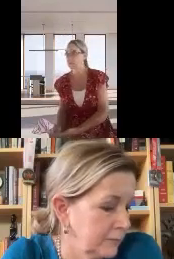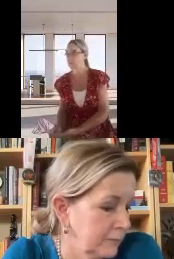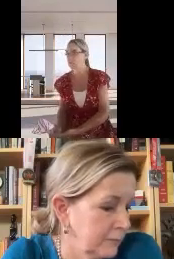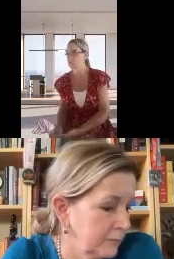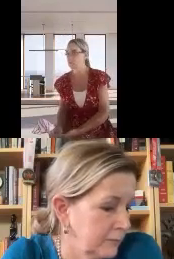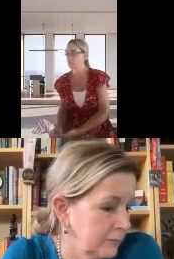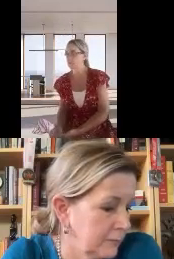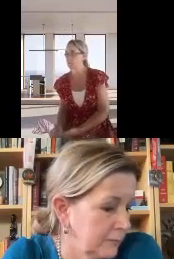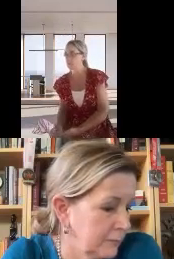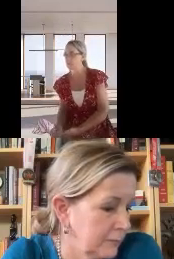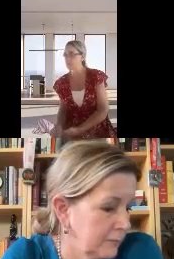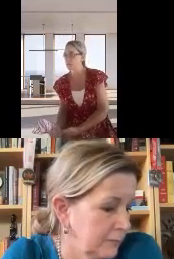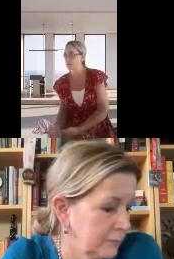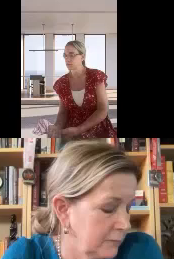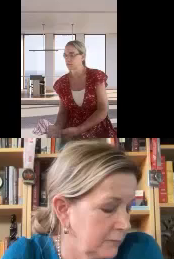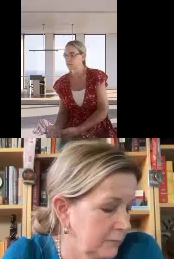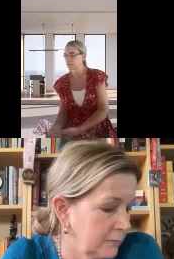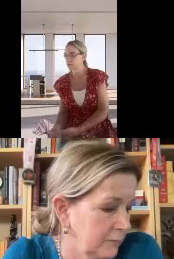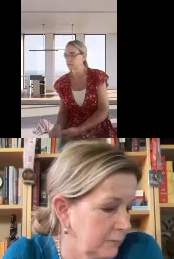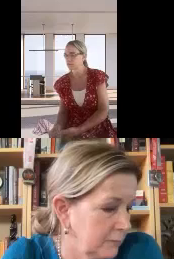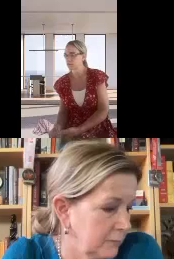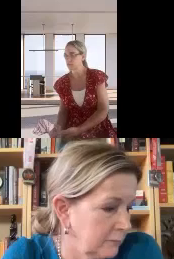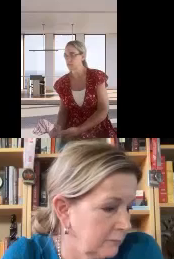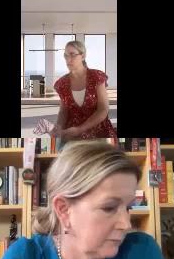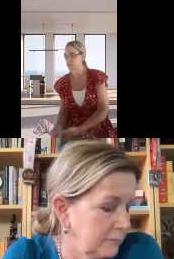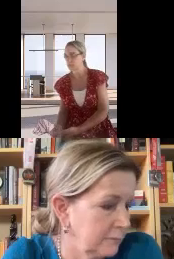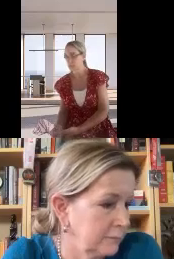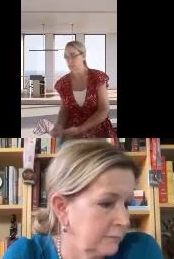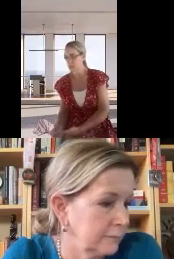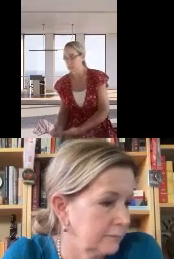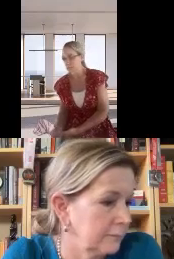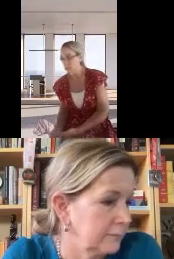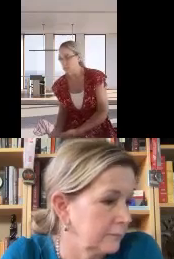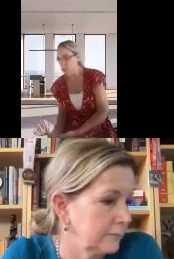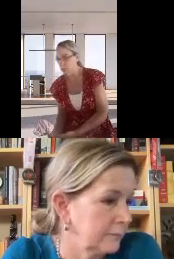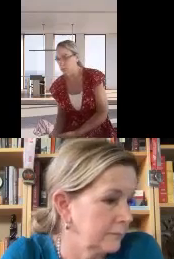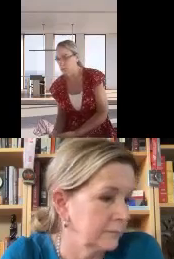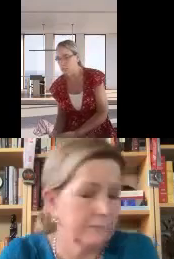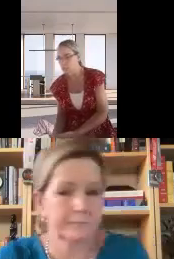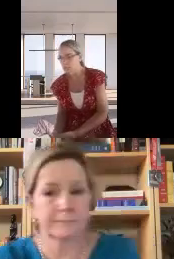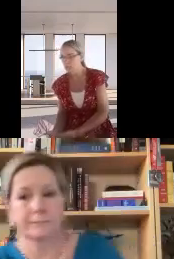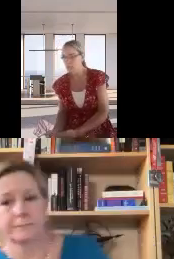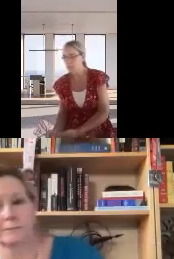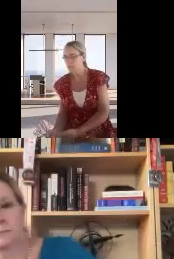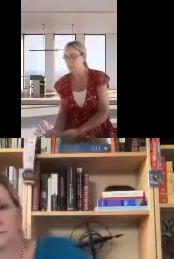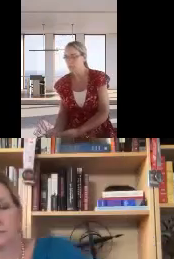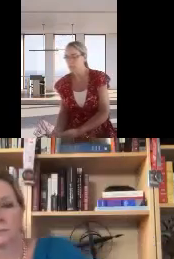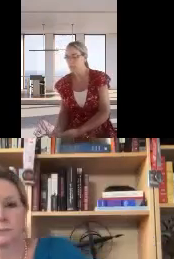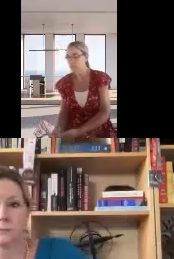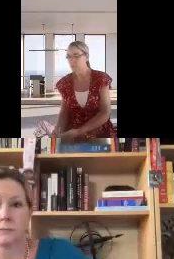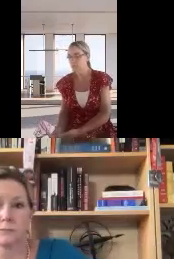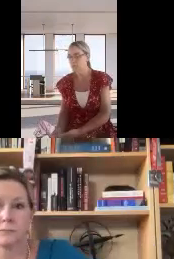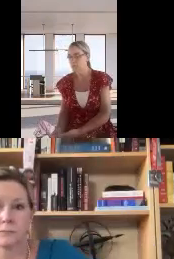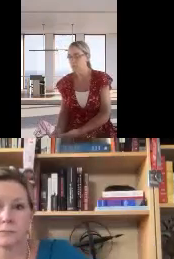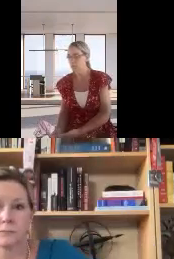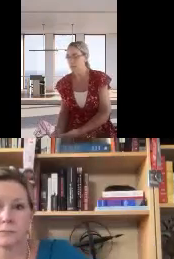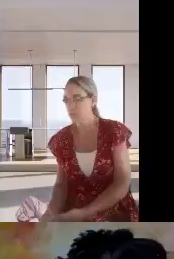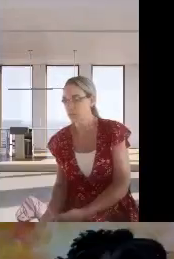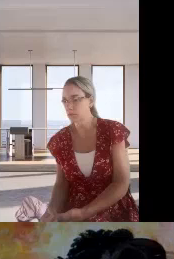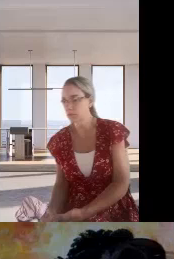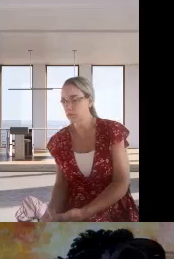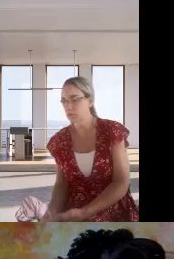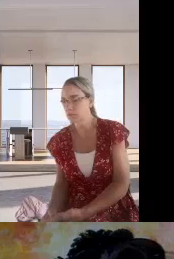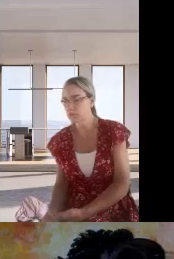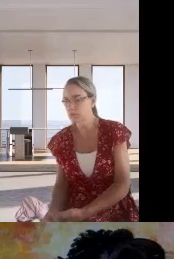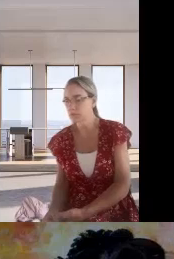the bottom line, so that we can go through the business cases and then you have the opportunity to say yeah and then depending on that. So that's the